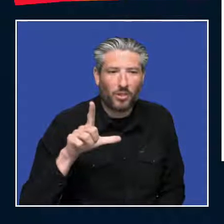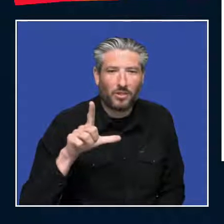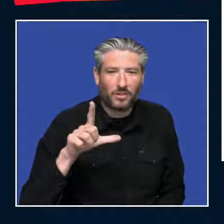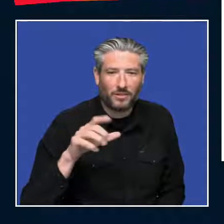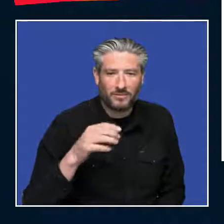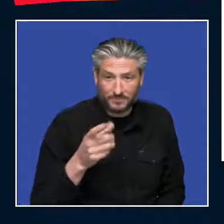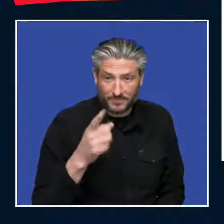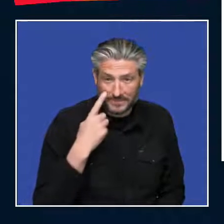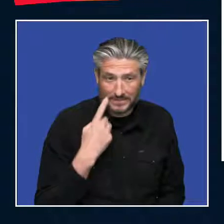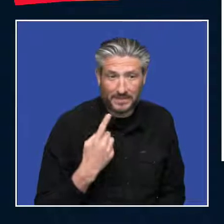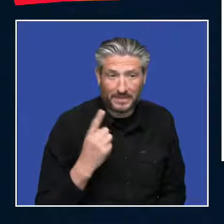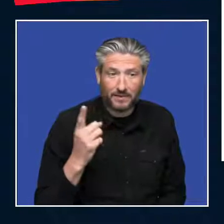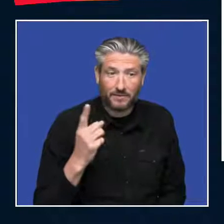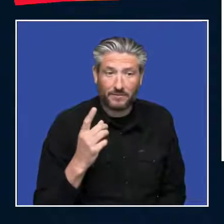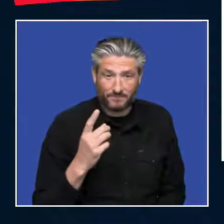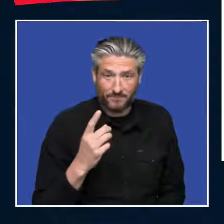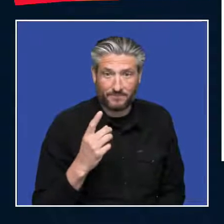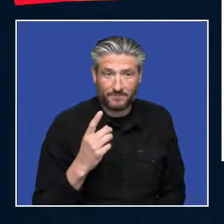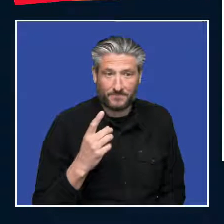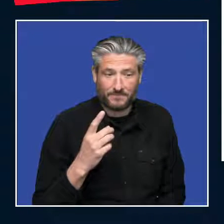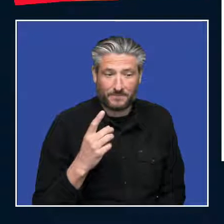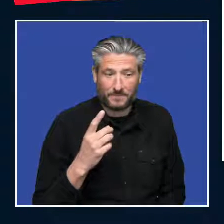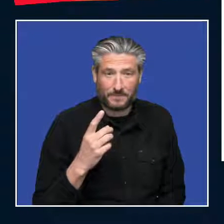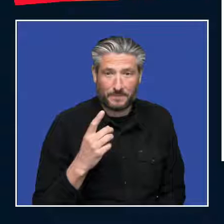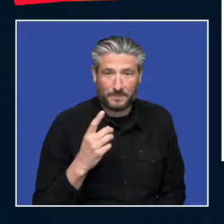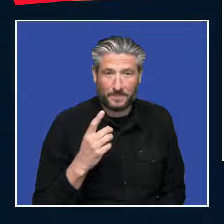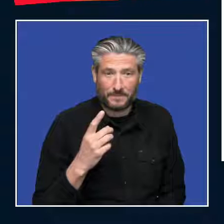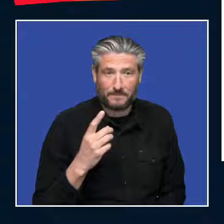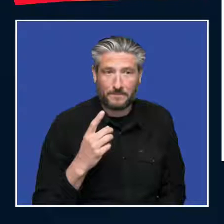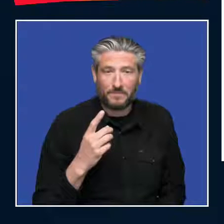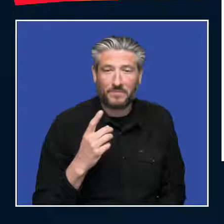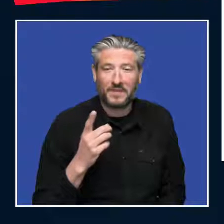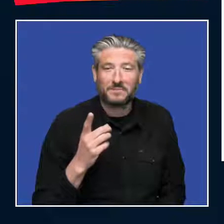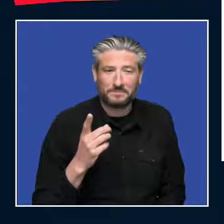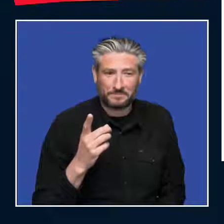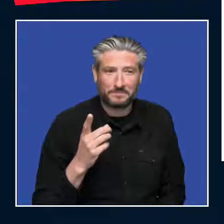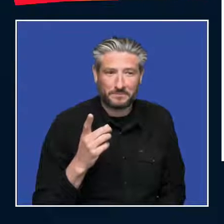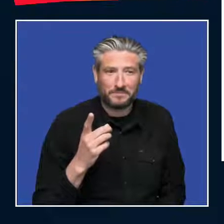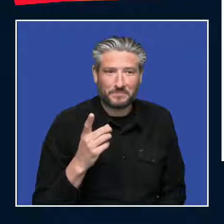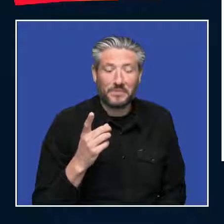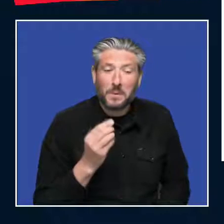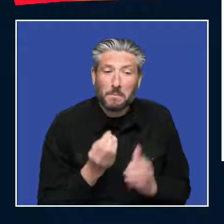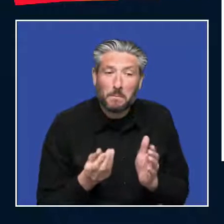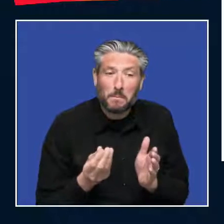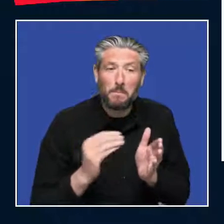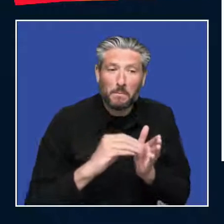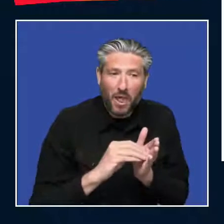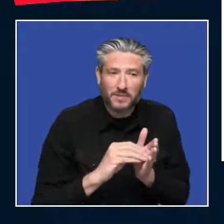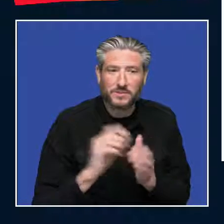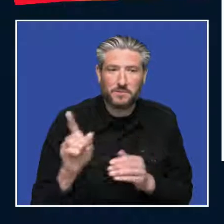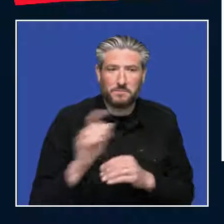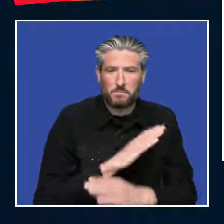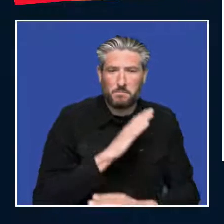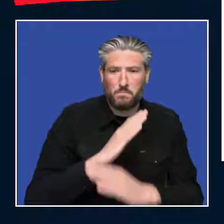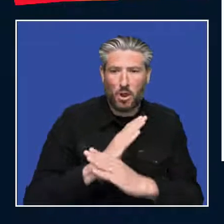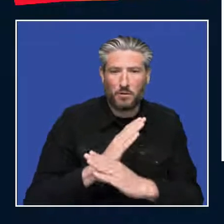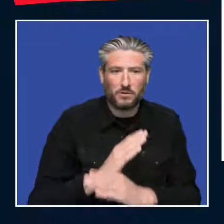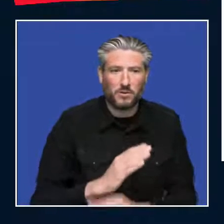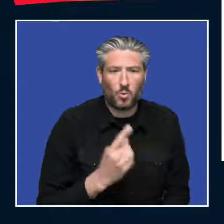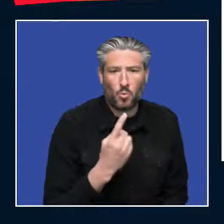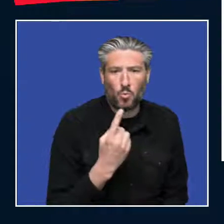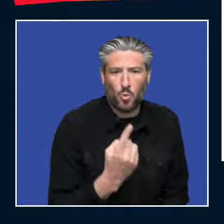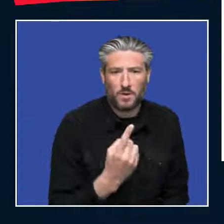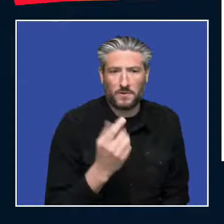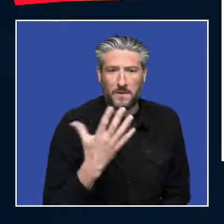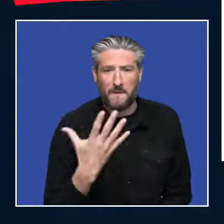be allowed which are set. And it also blocks 150 dangerous or uncommon system calls for me